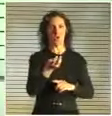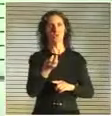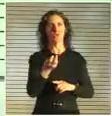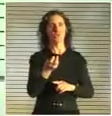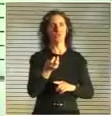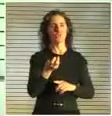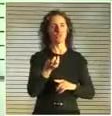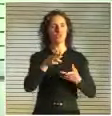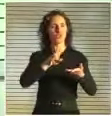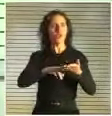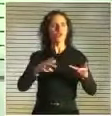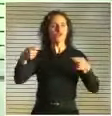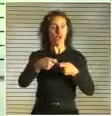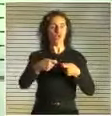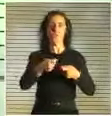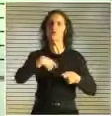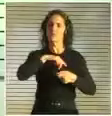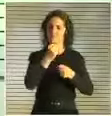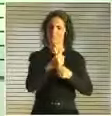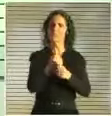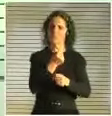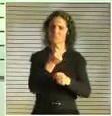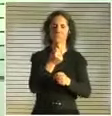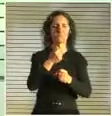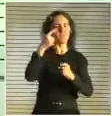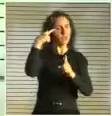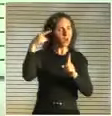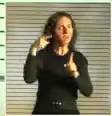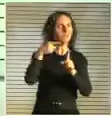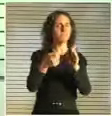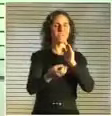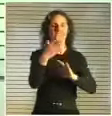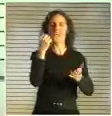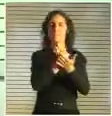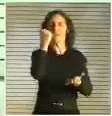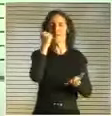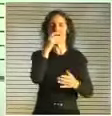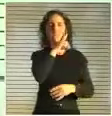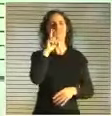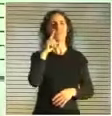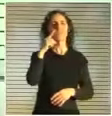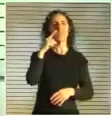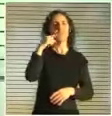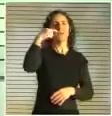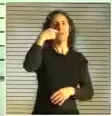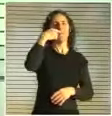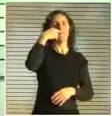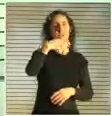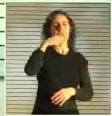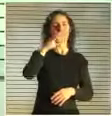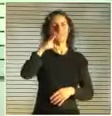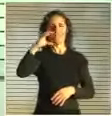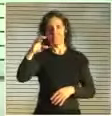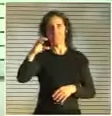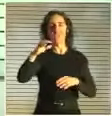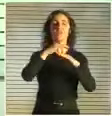essential hotel sustainability. It's called Hotel Sustainability Basics, and we are committing to verify all our hotels on that by